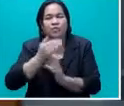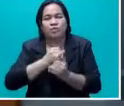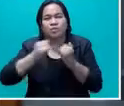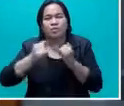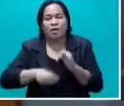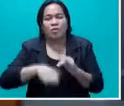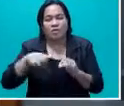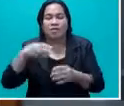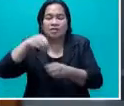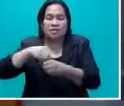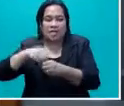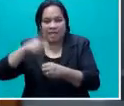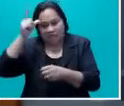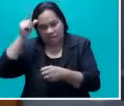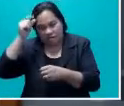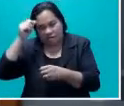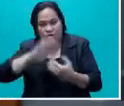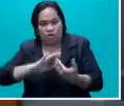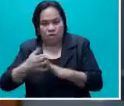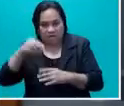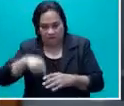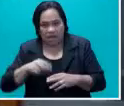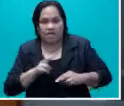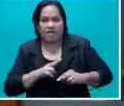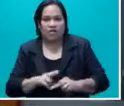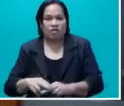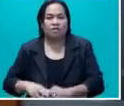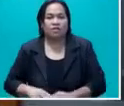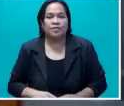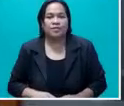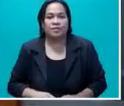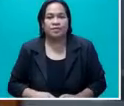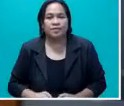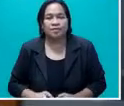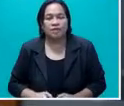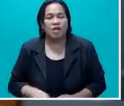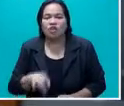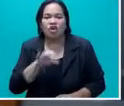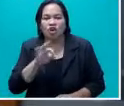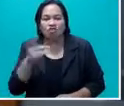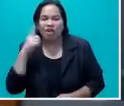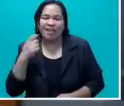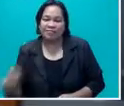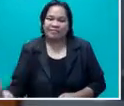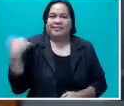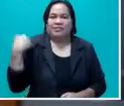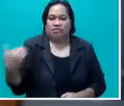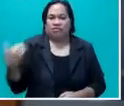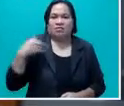the Itoke communities in Fiji, Honorable Speaker. So instead of interjecting,